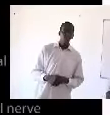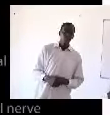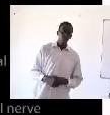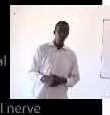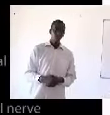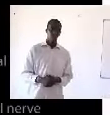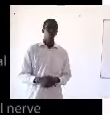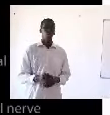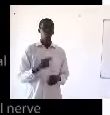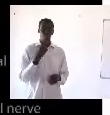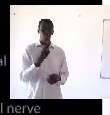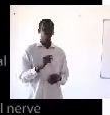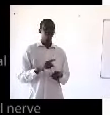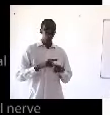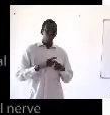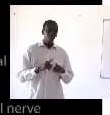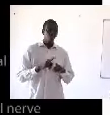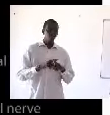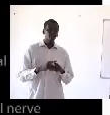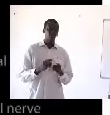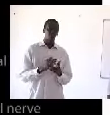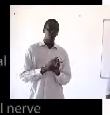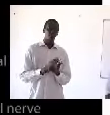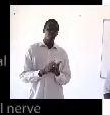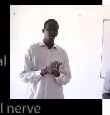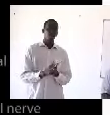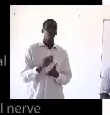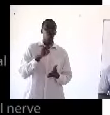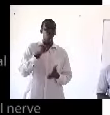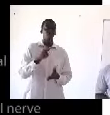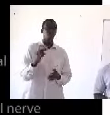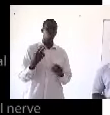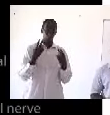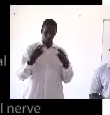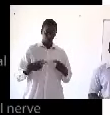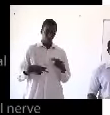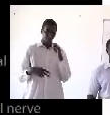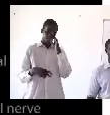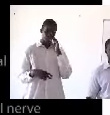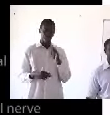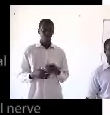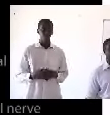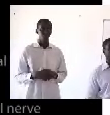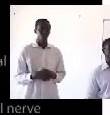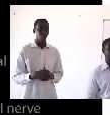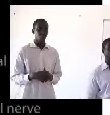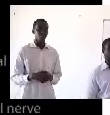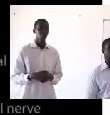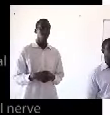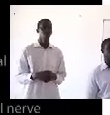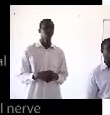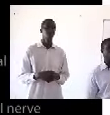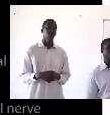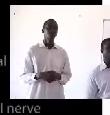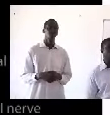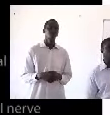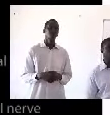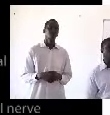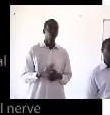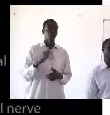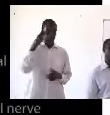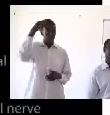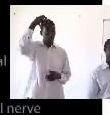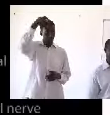parts of the nervous system. Okay, that's the central nervous system and the peripheral nervous system. We have from the